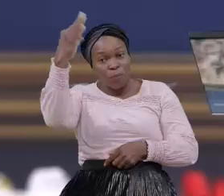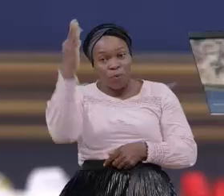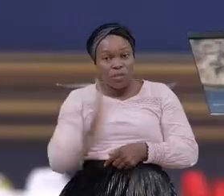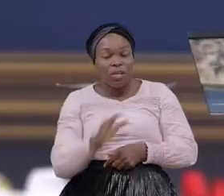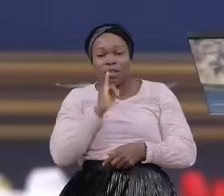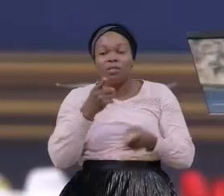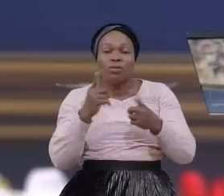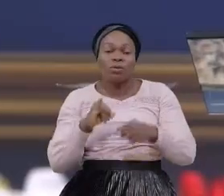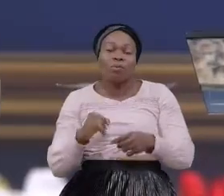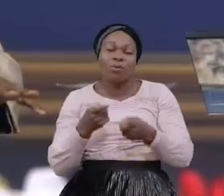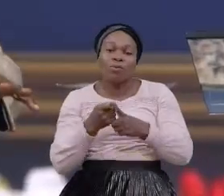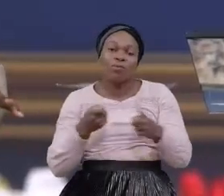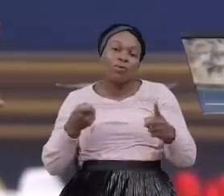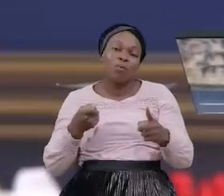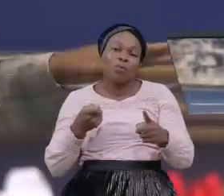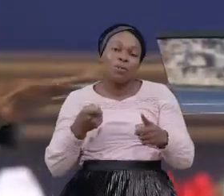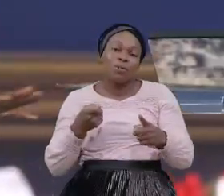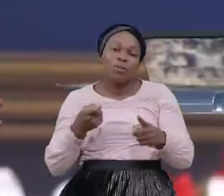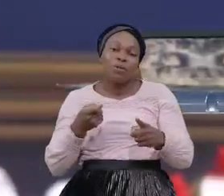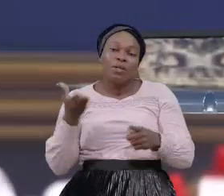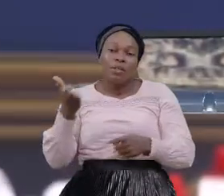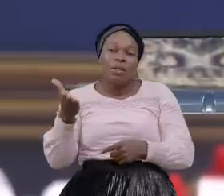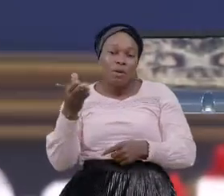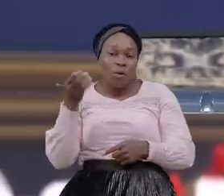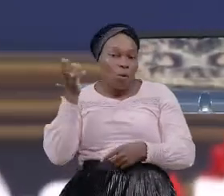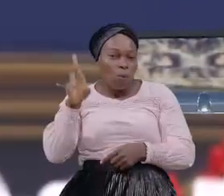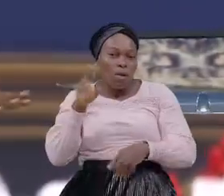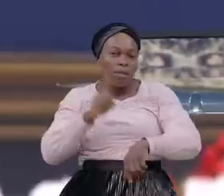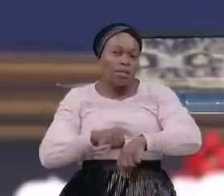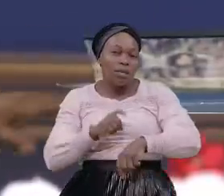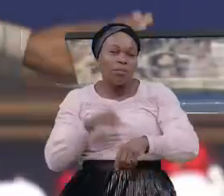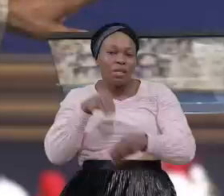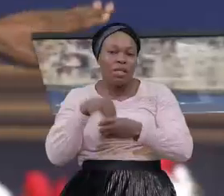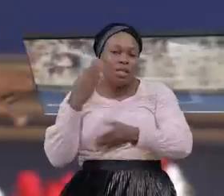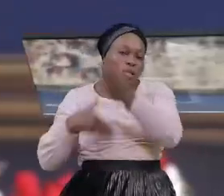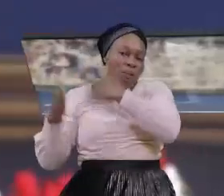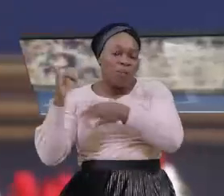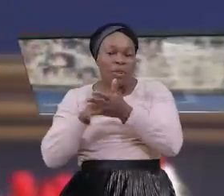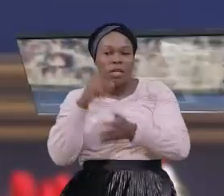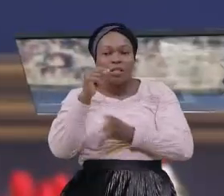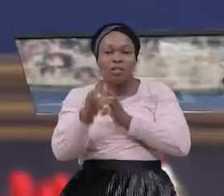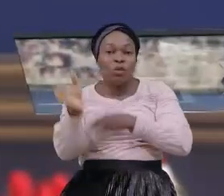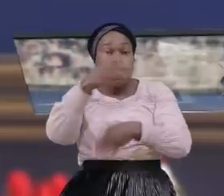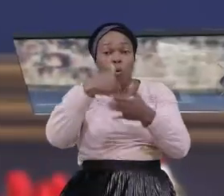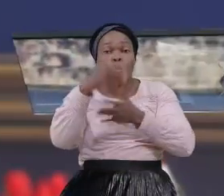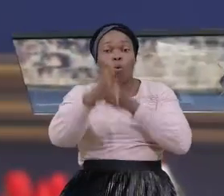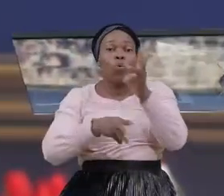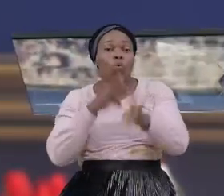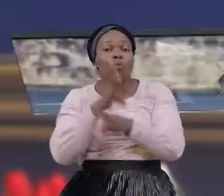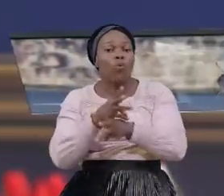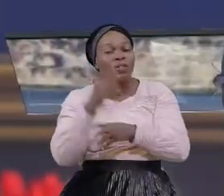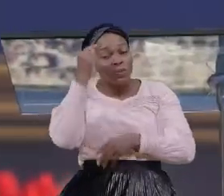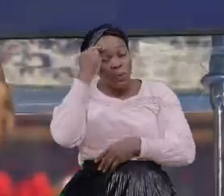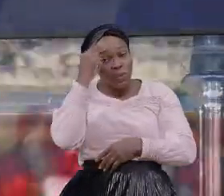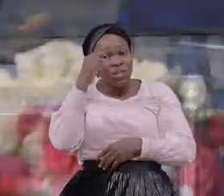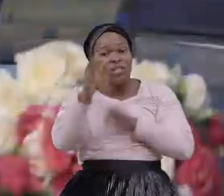past that the whole world thought the world is flat. And